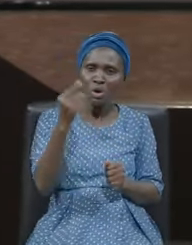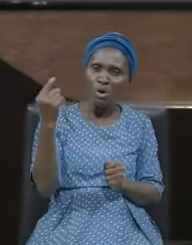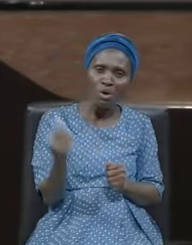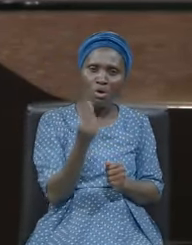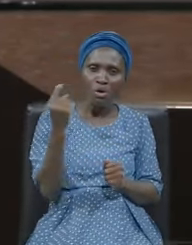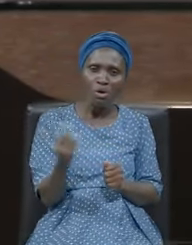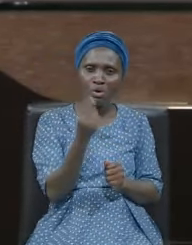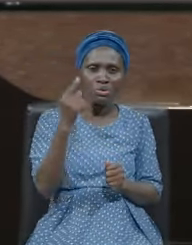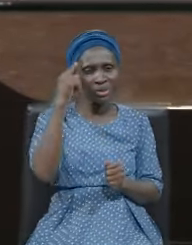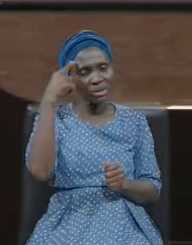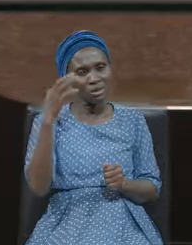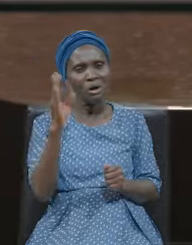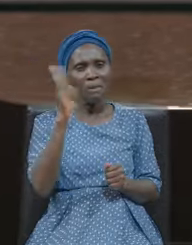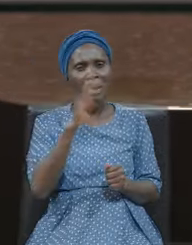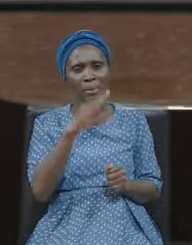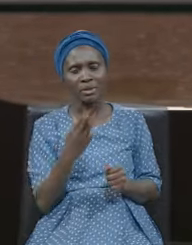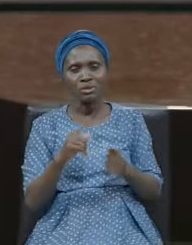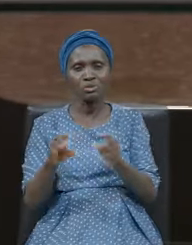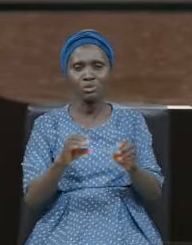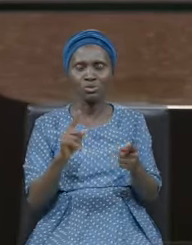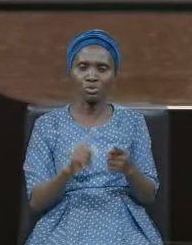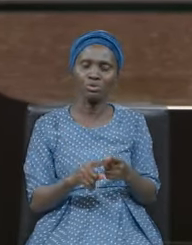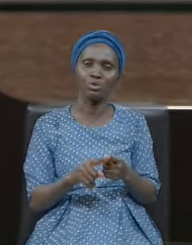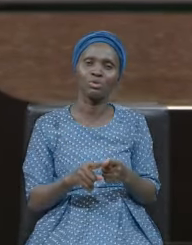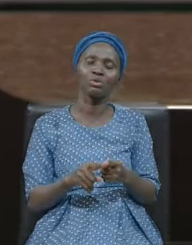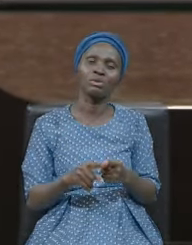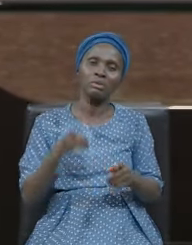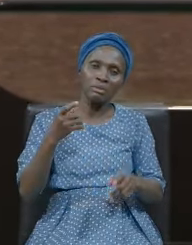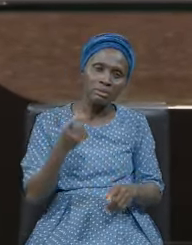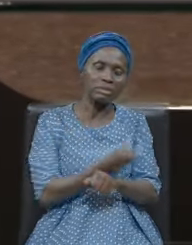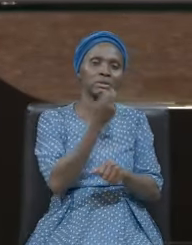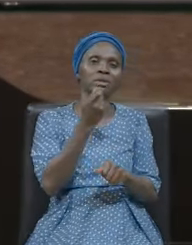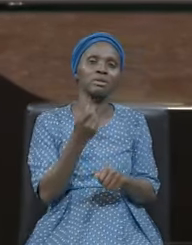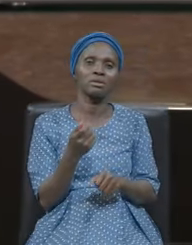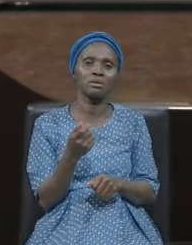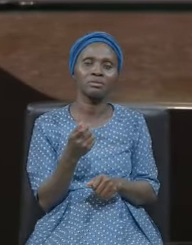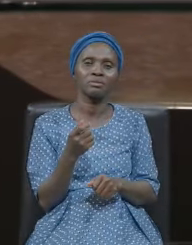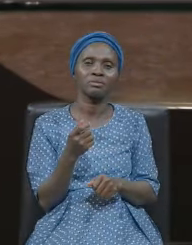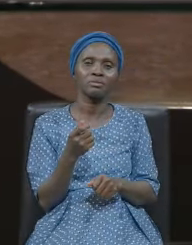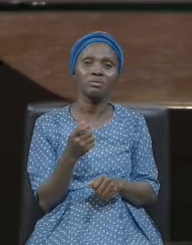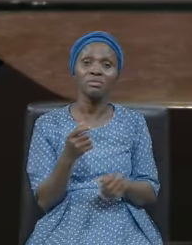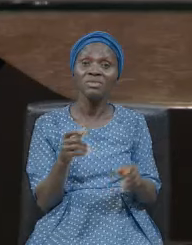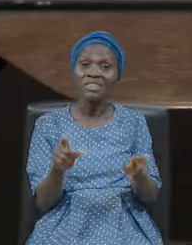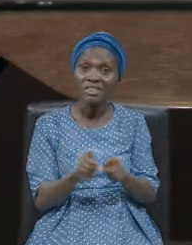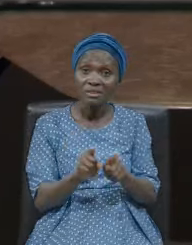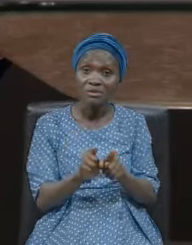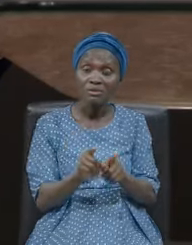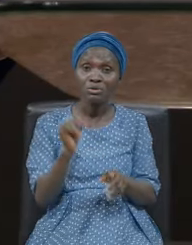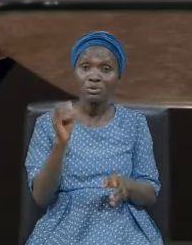to retaliate. Even so, faith, if it has no